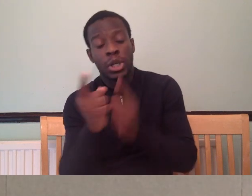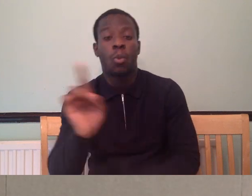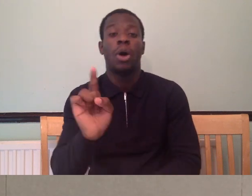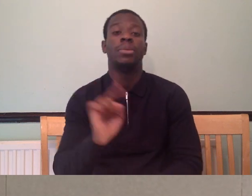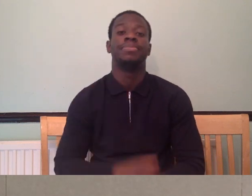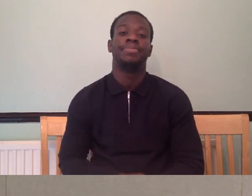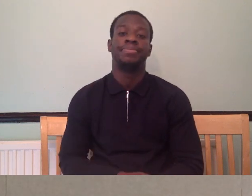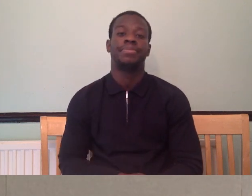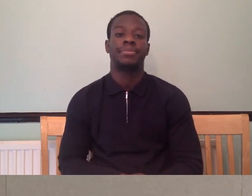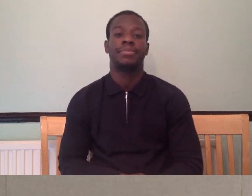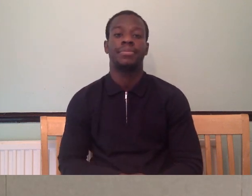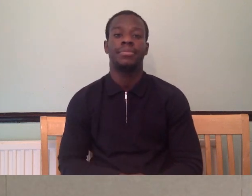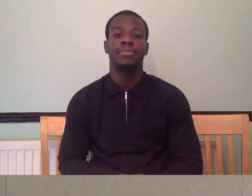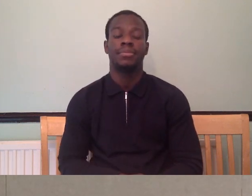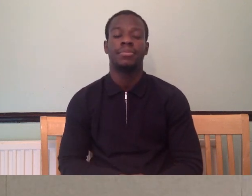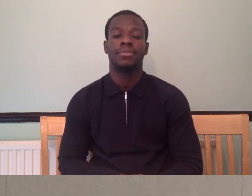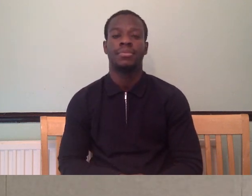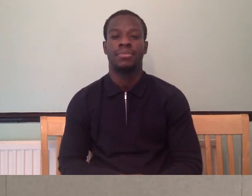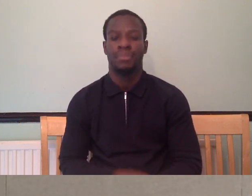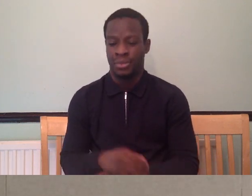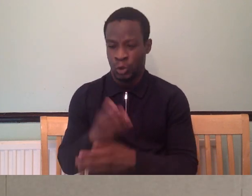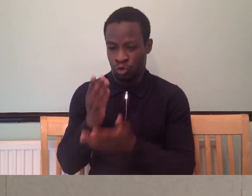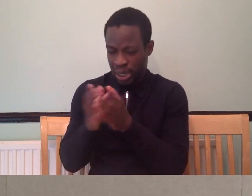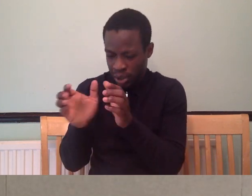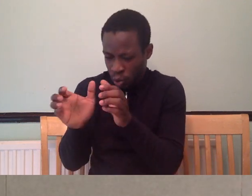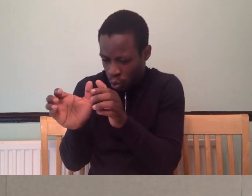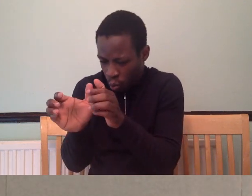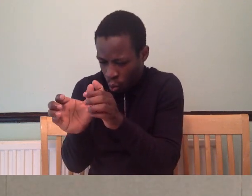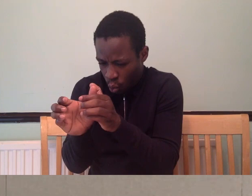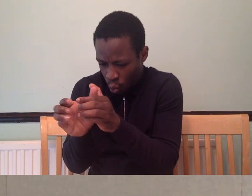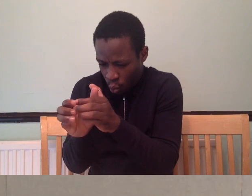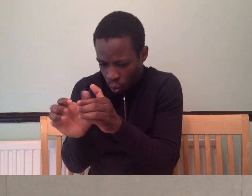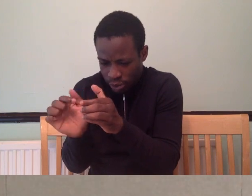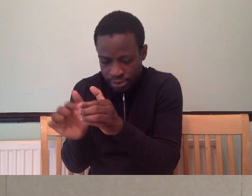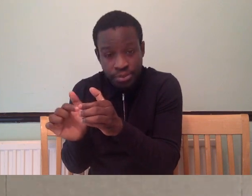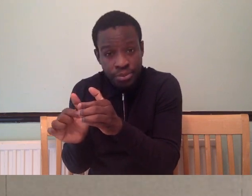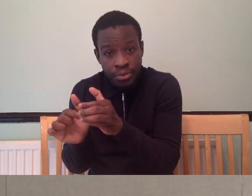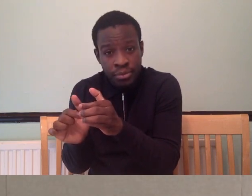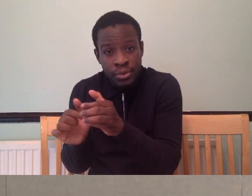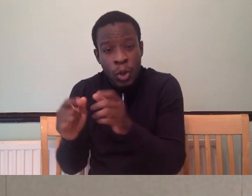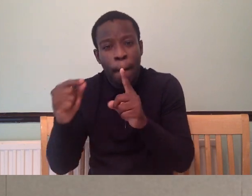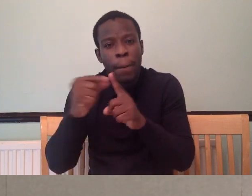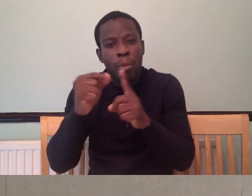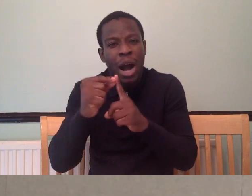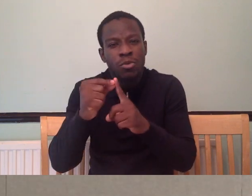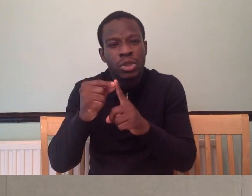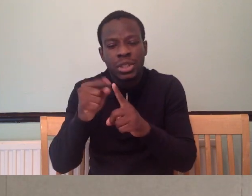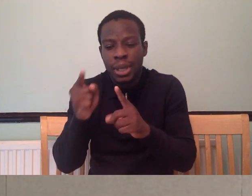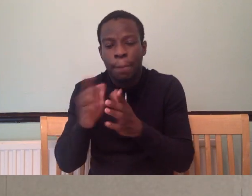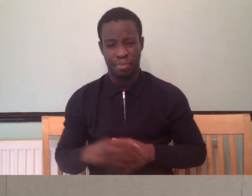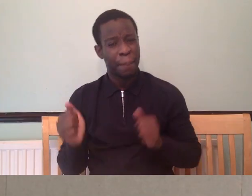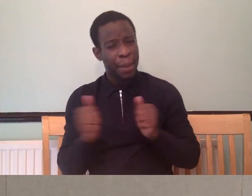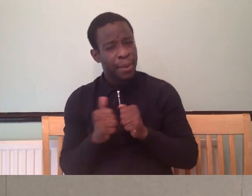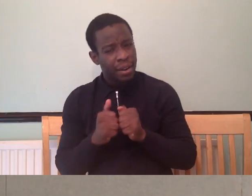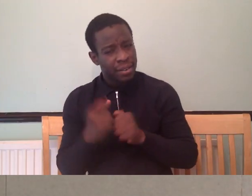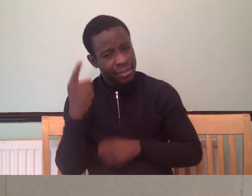some, is just a tiny fragment of papyrus, of paper,